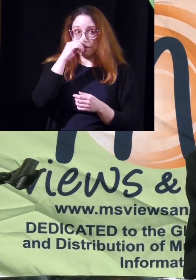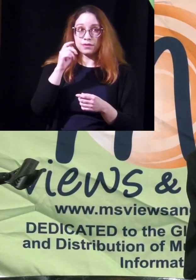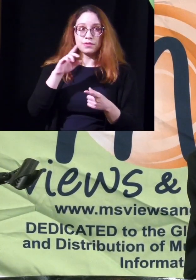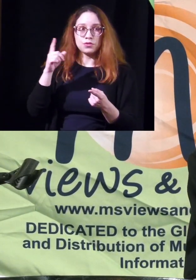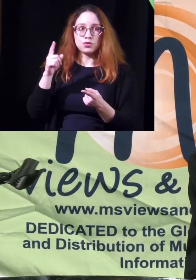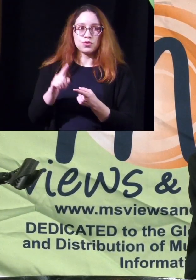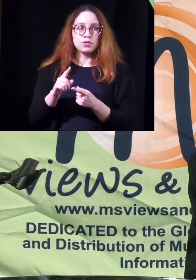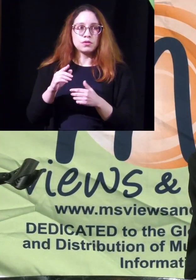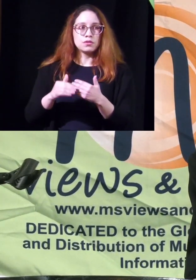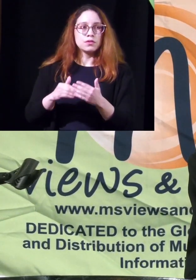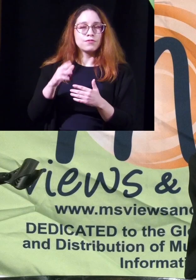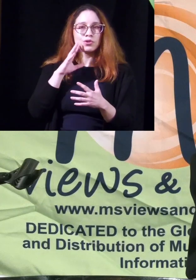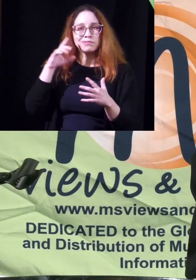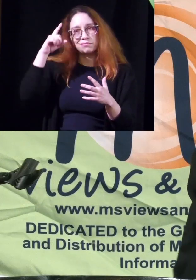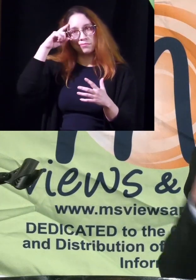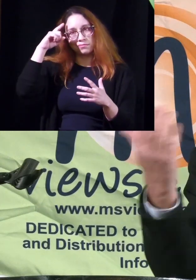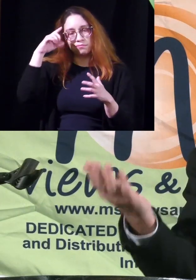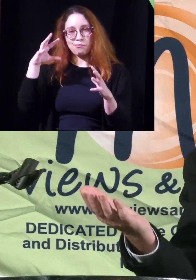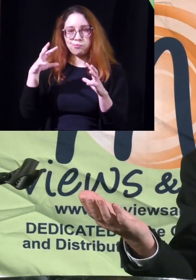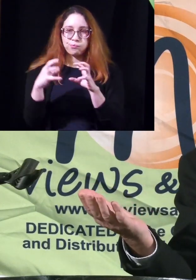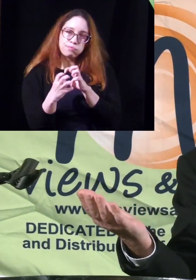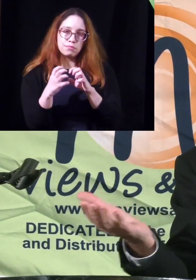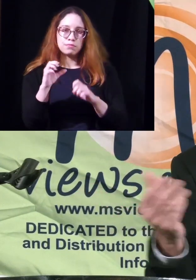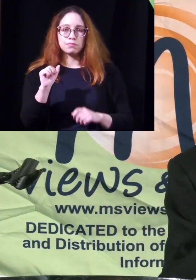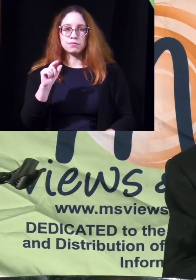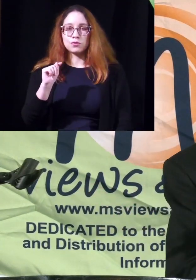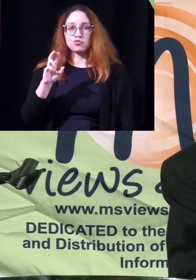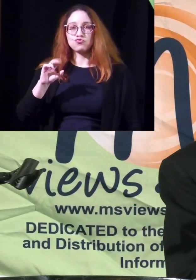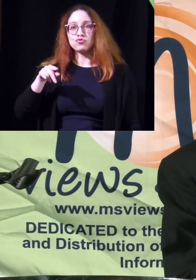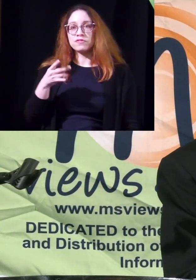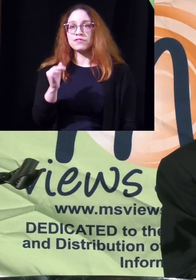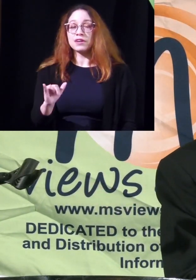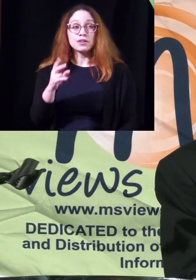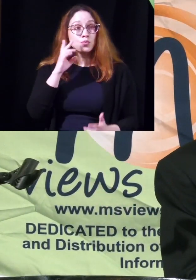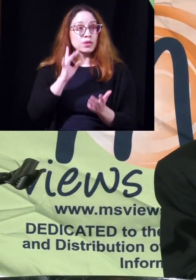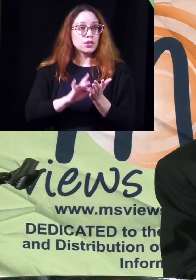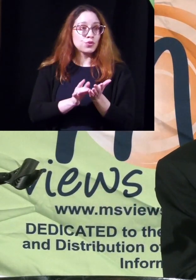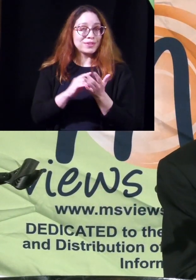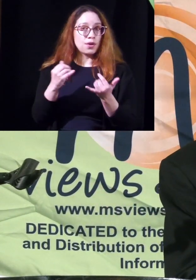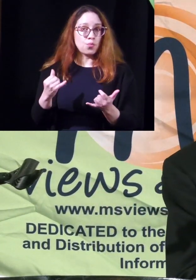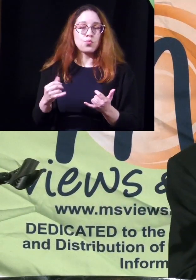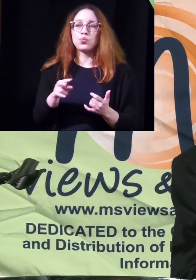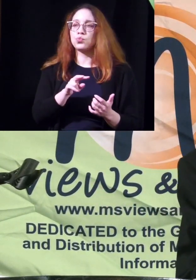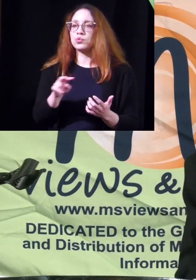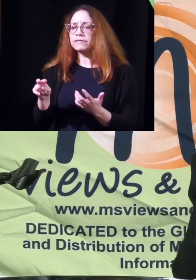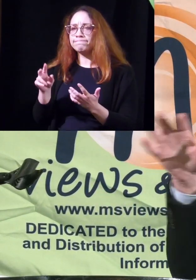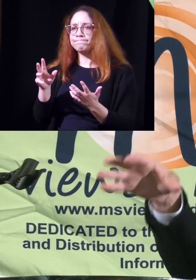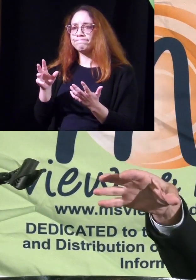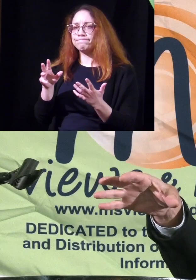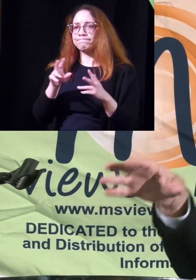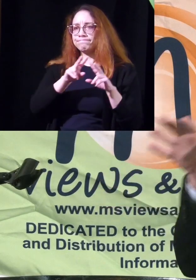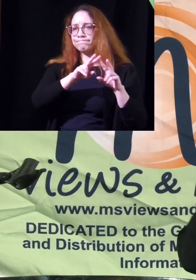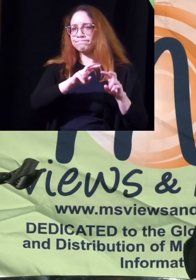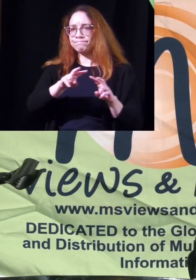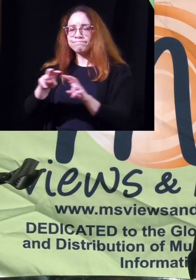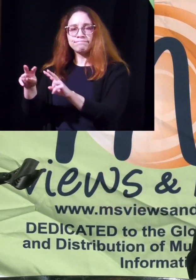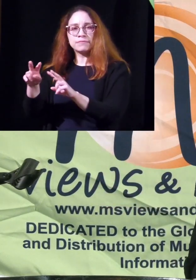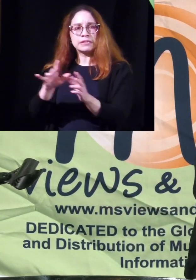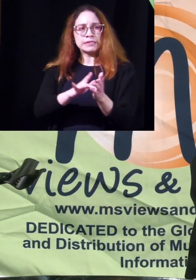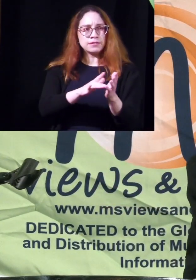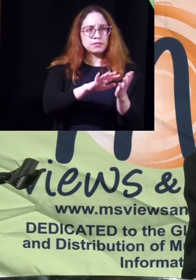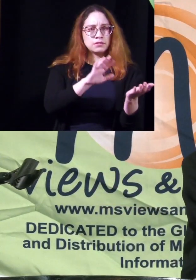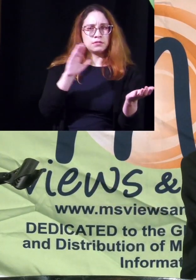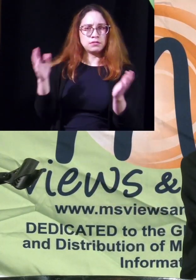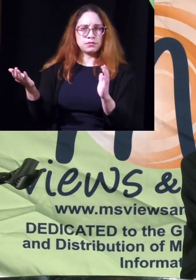reduce the progression of atrophy? So we would look at a drug. In our trials nowadays, when we do a trial, we usually compare a drug to another